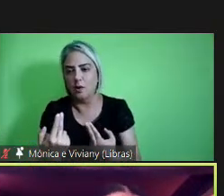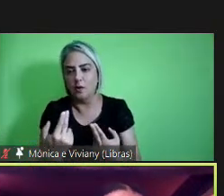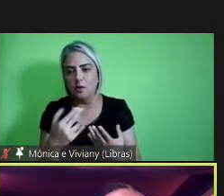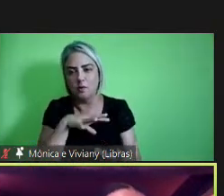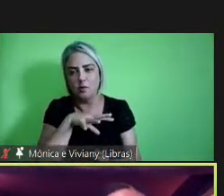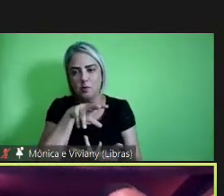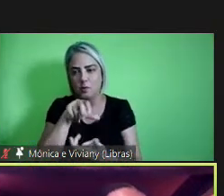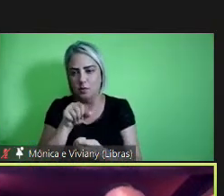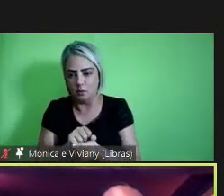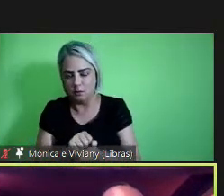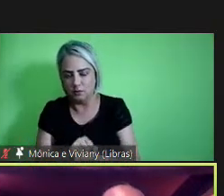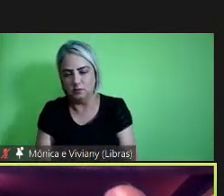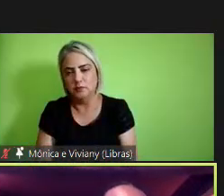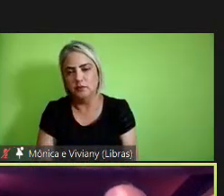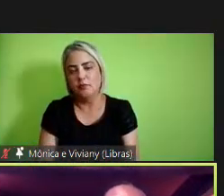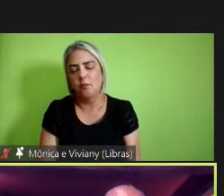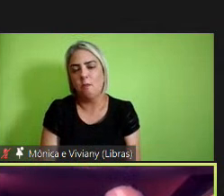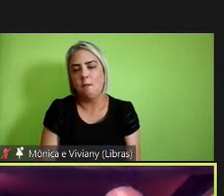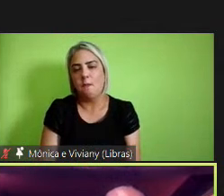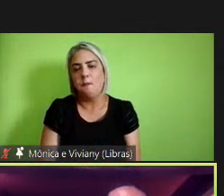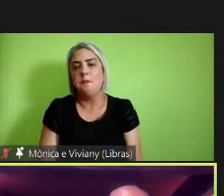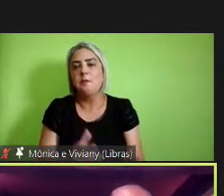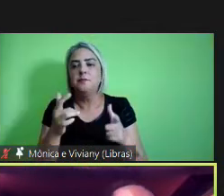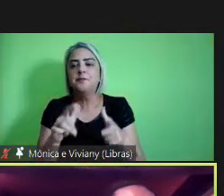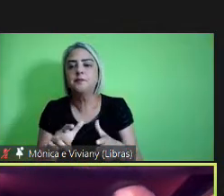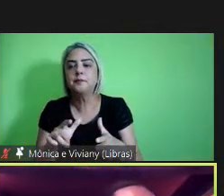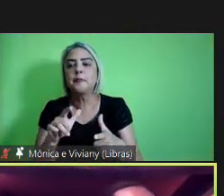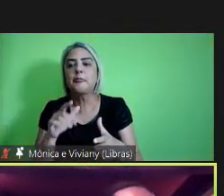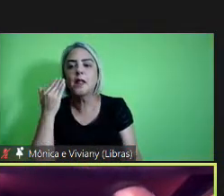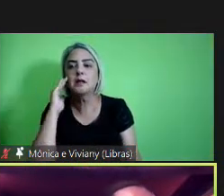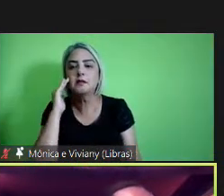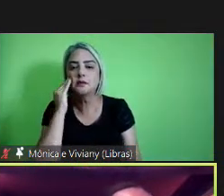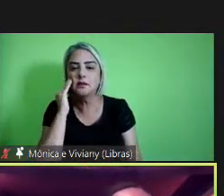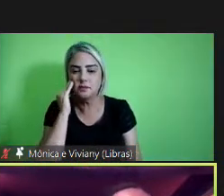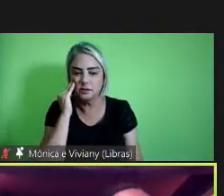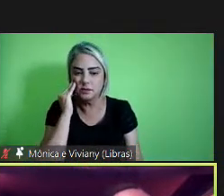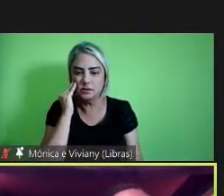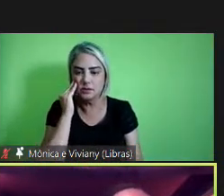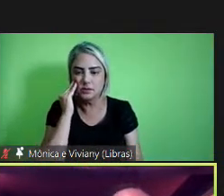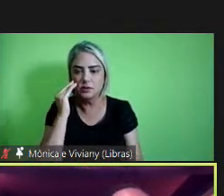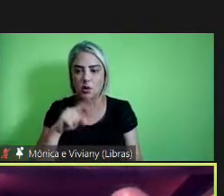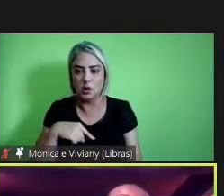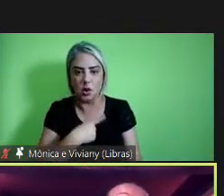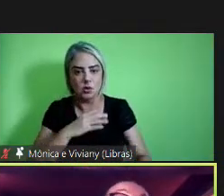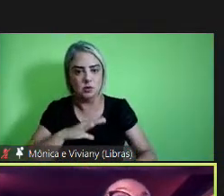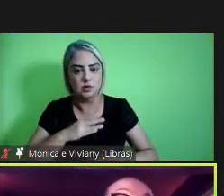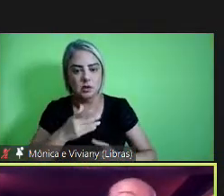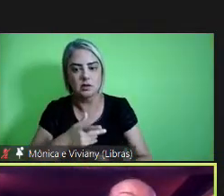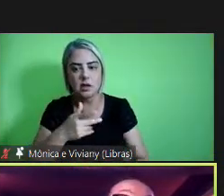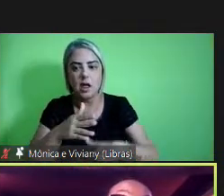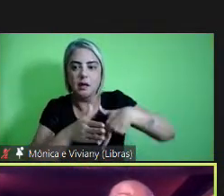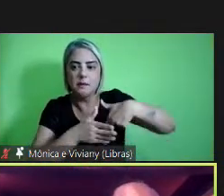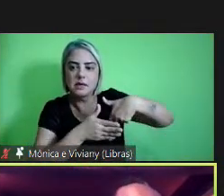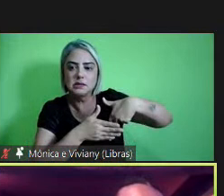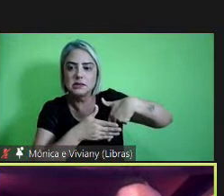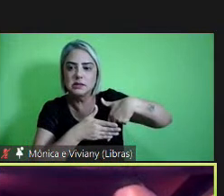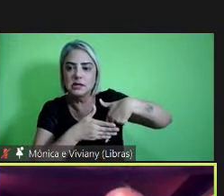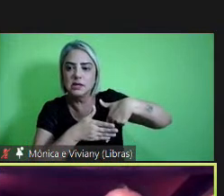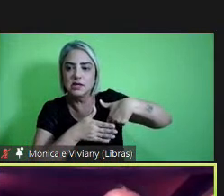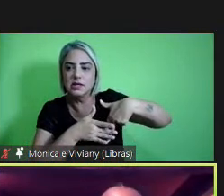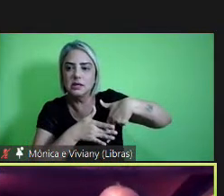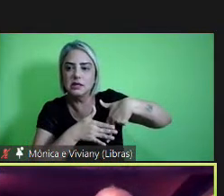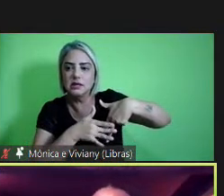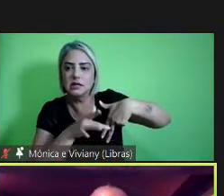Where it is interpreted, we encourage our patients to have weighing scales, should and if